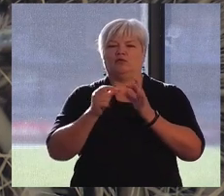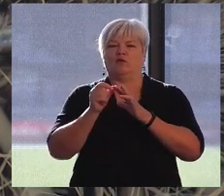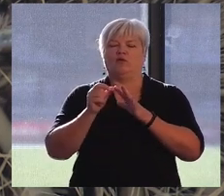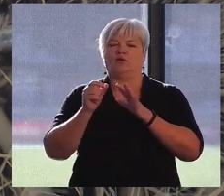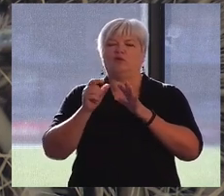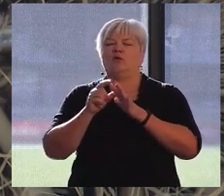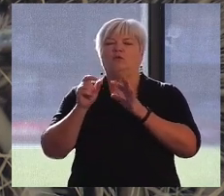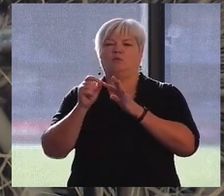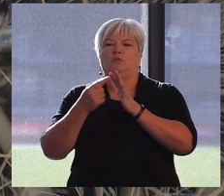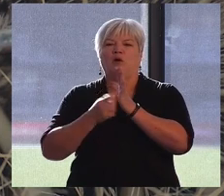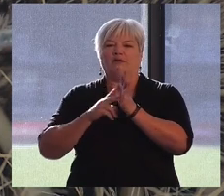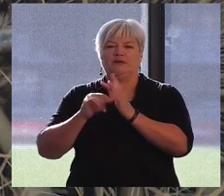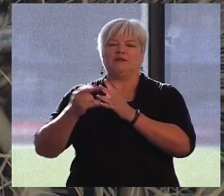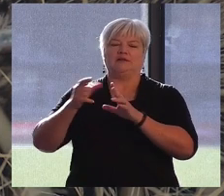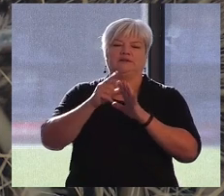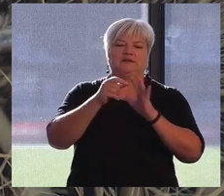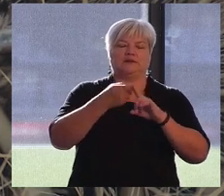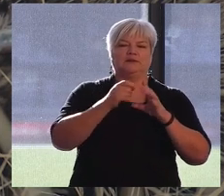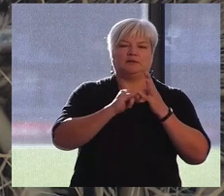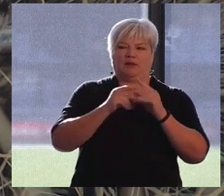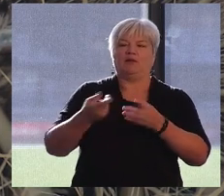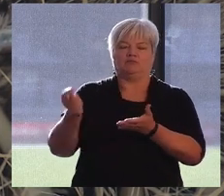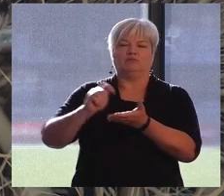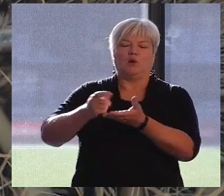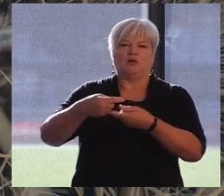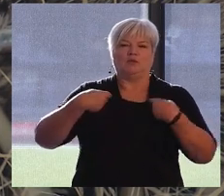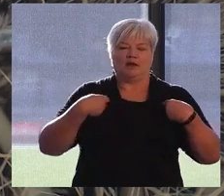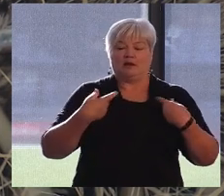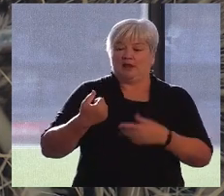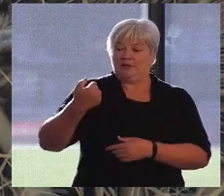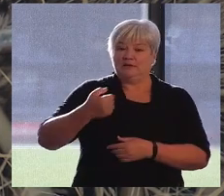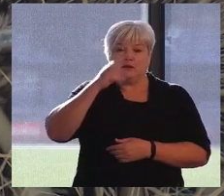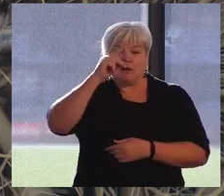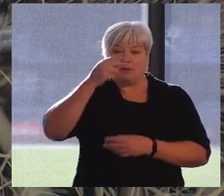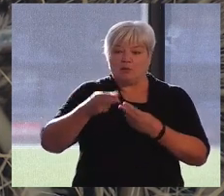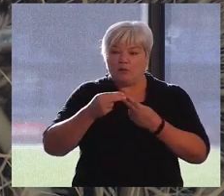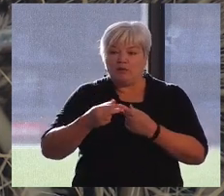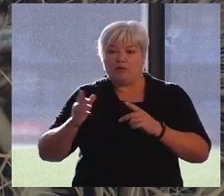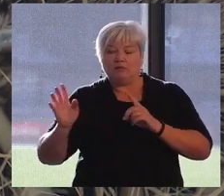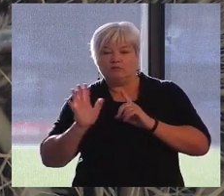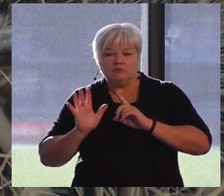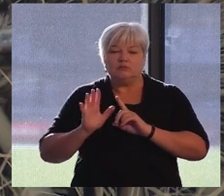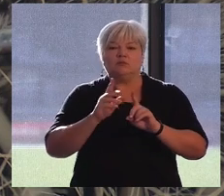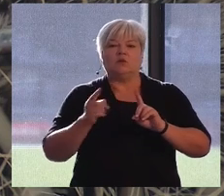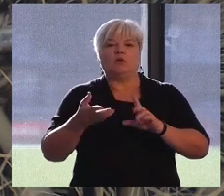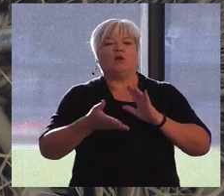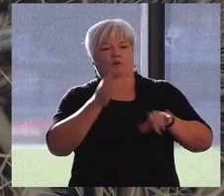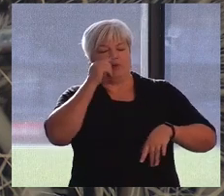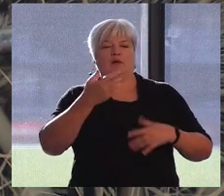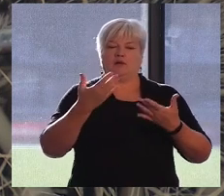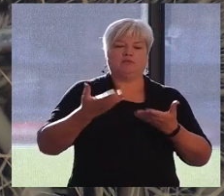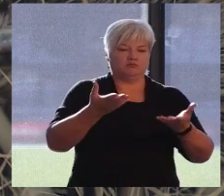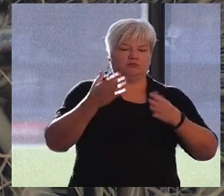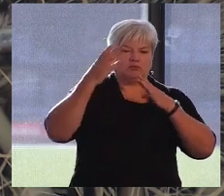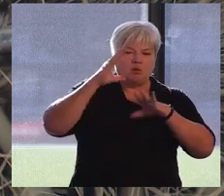people along with me and all the volunteers that hosted us in their homes and spare rooms and sheds along the way. And it really